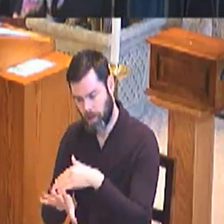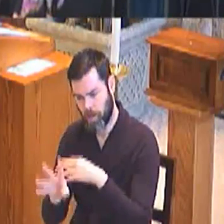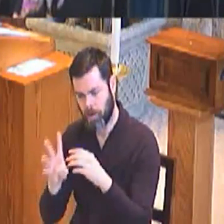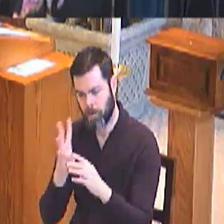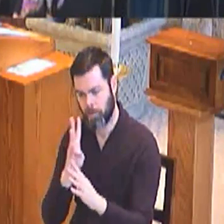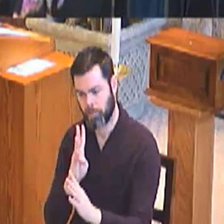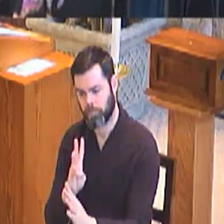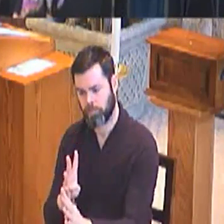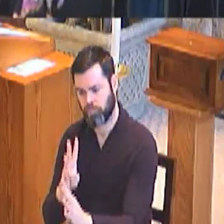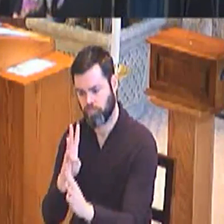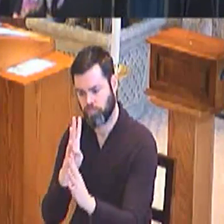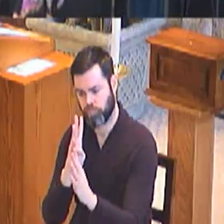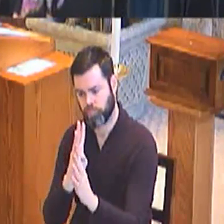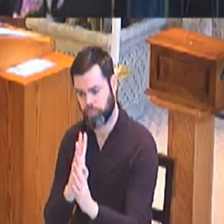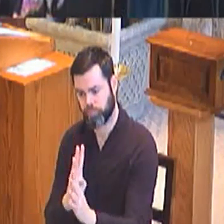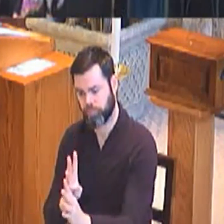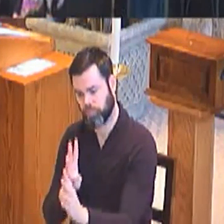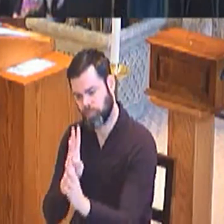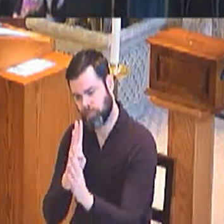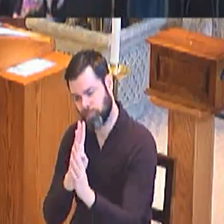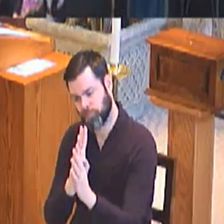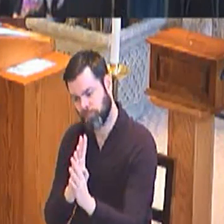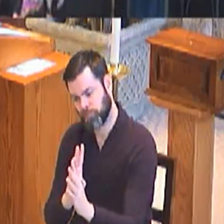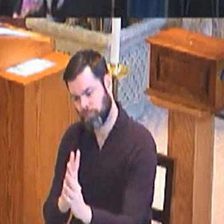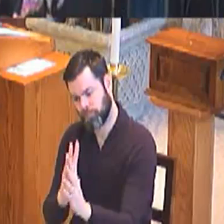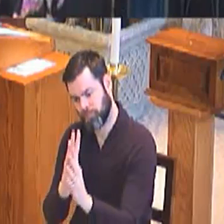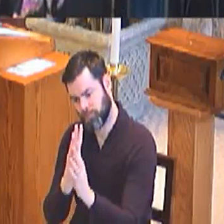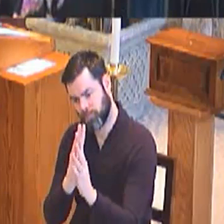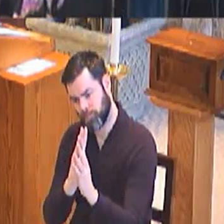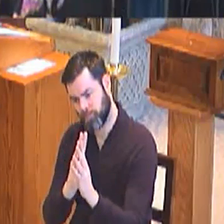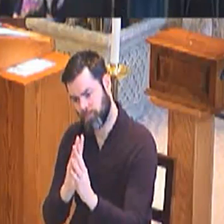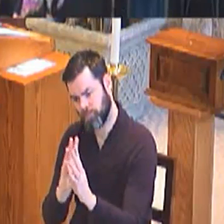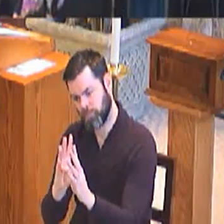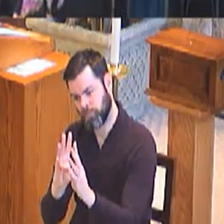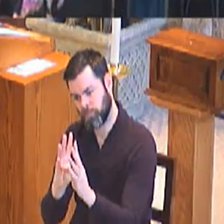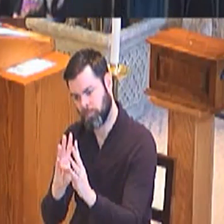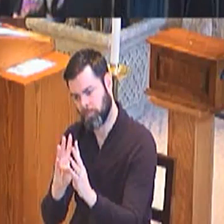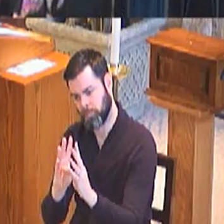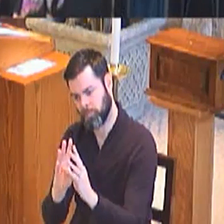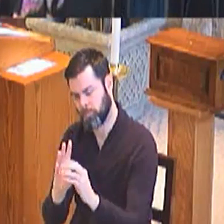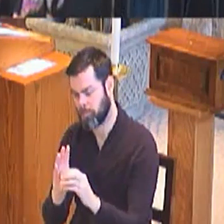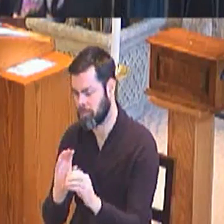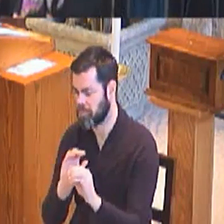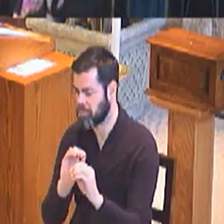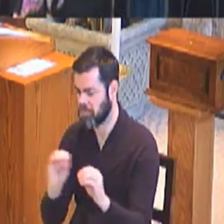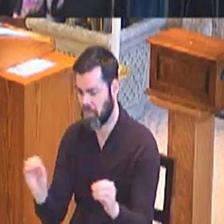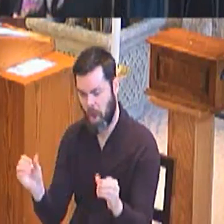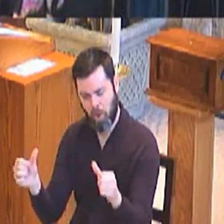enter, and no one was